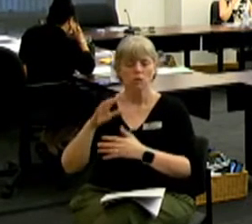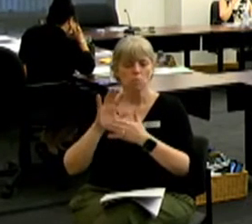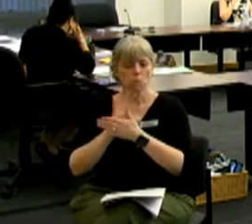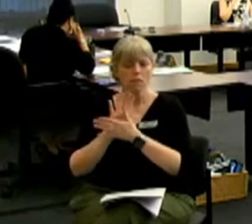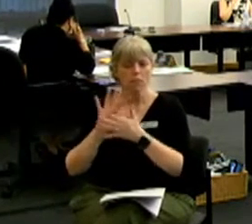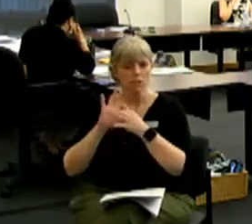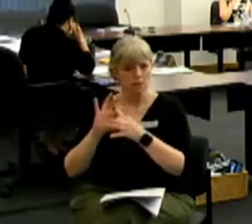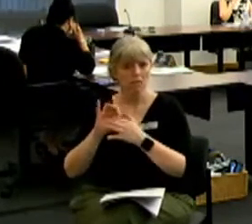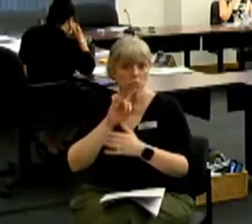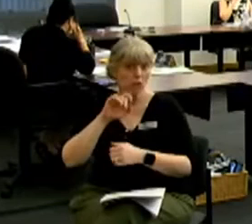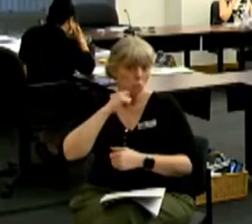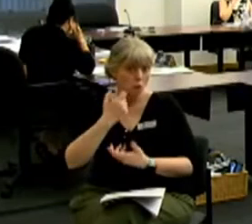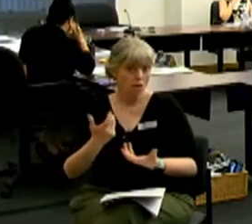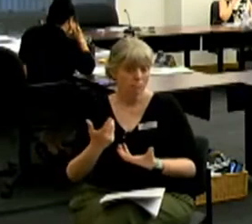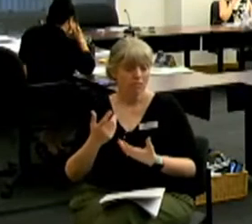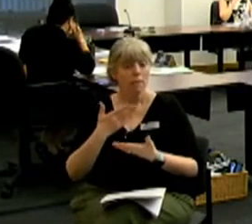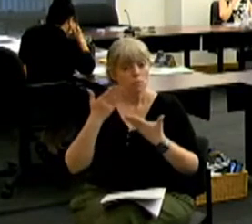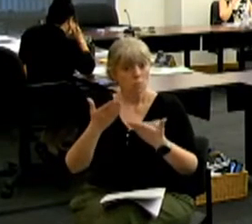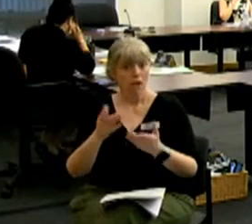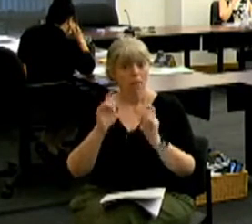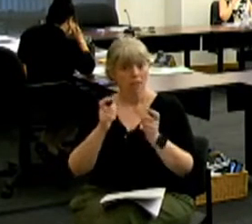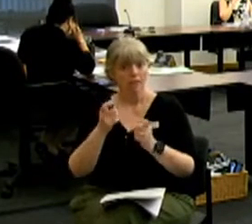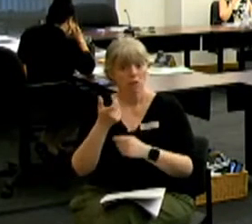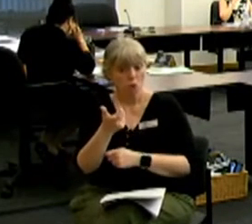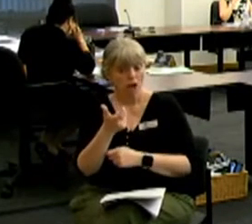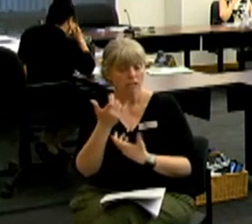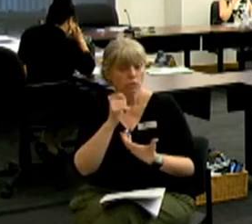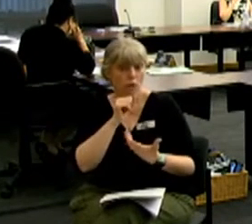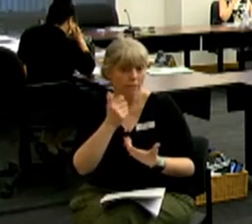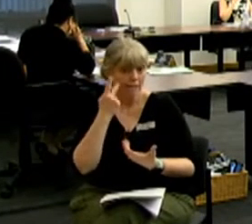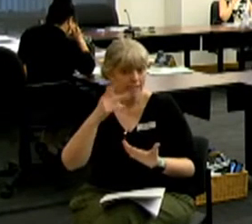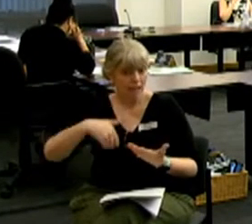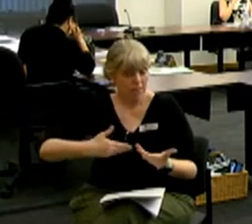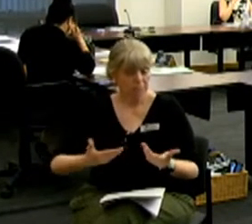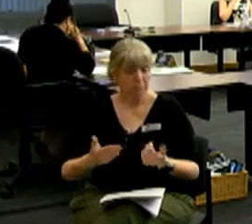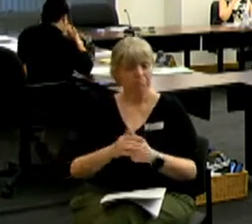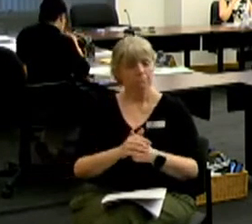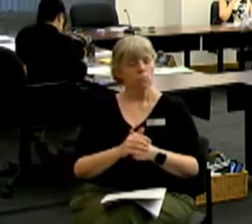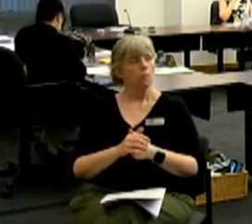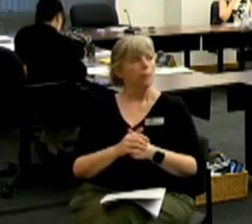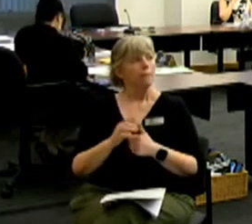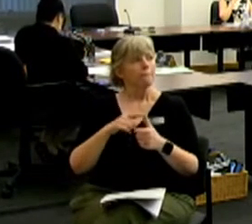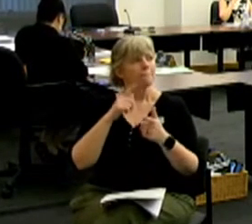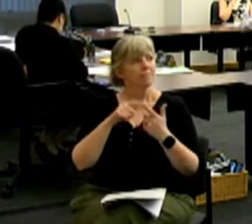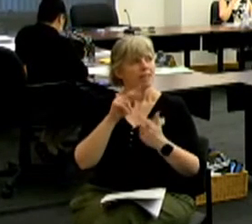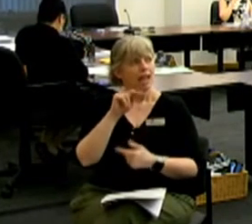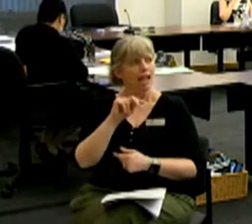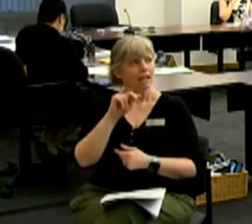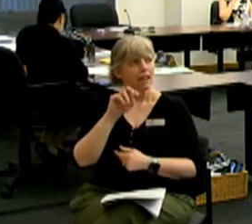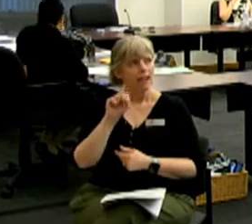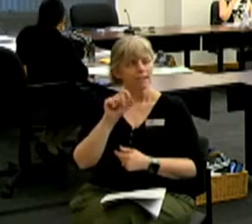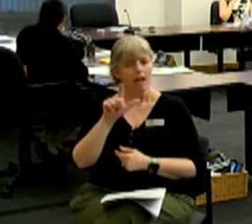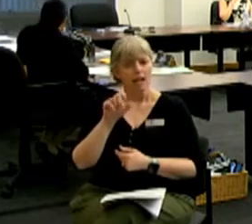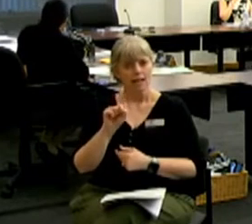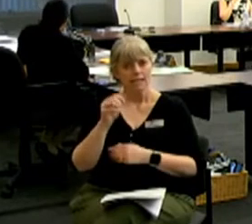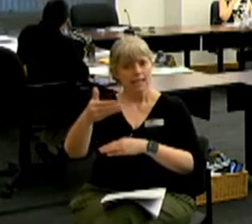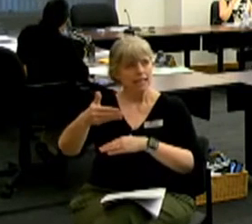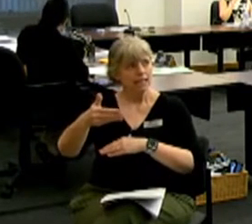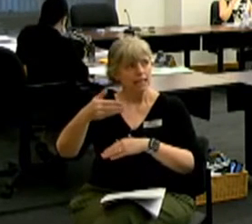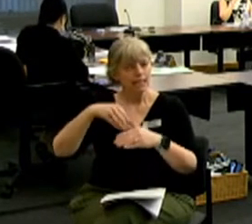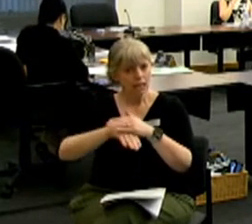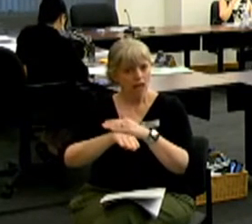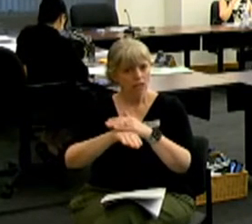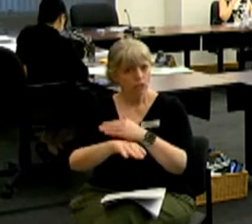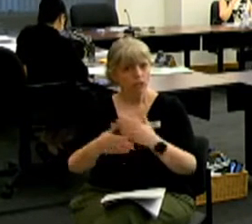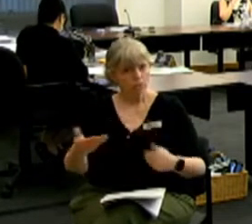about. It was really cool, actually. And I recommend giving it a watch if you haven't seen it already. And then the NSLS introduction, or